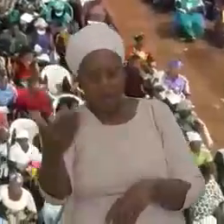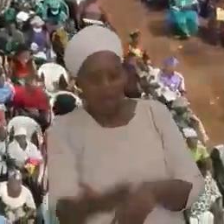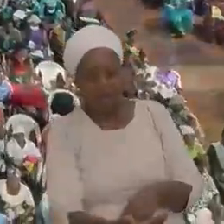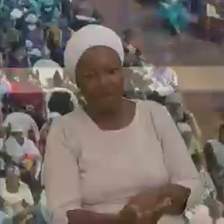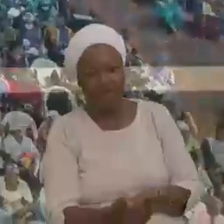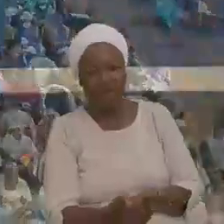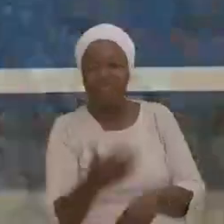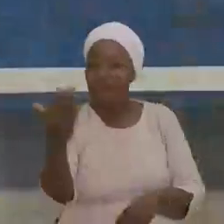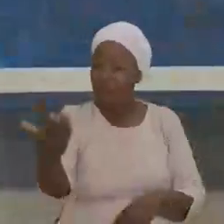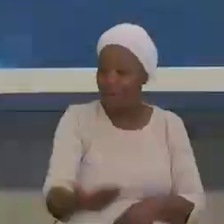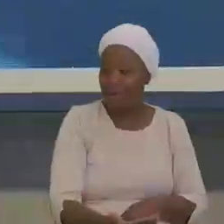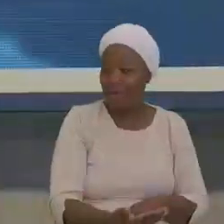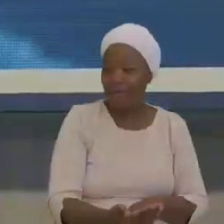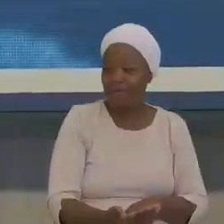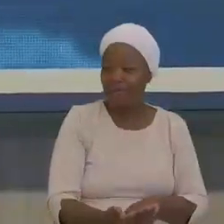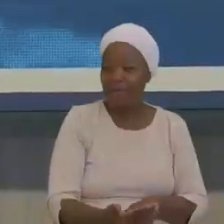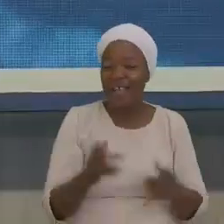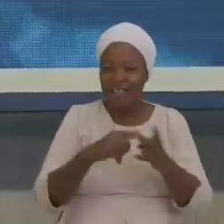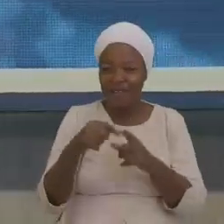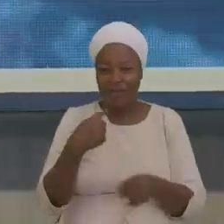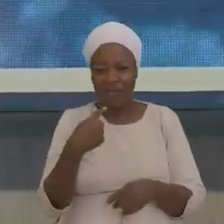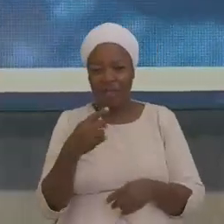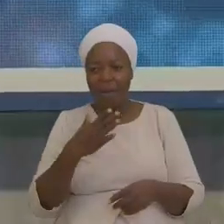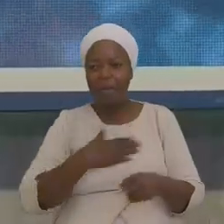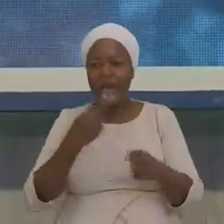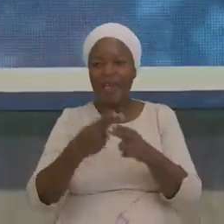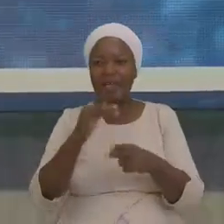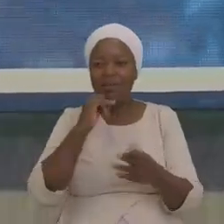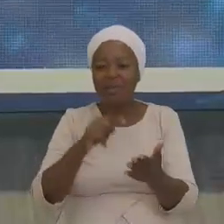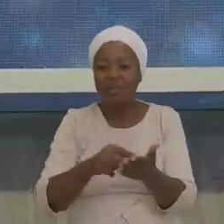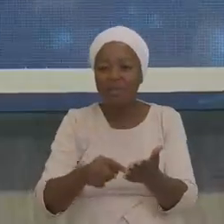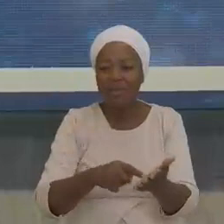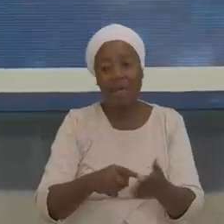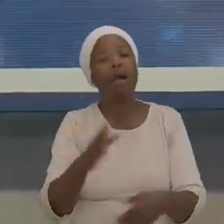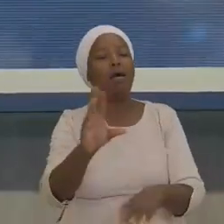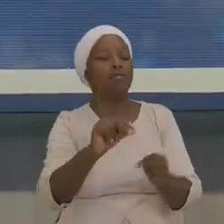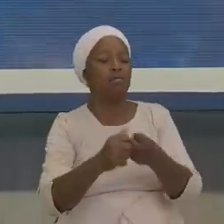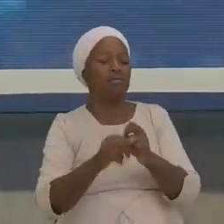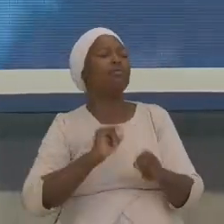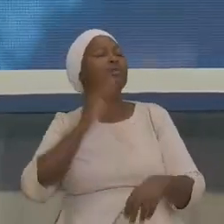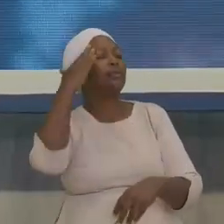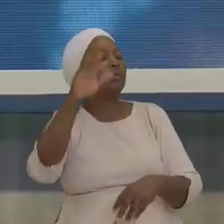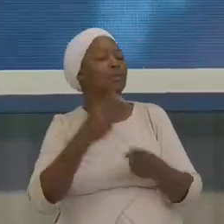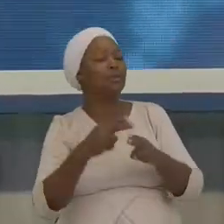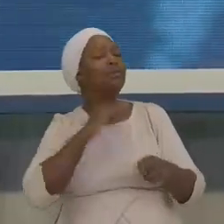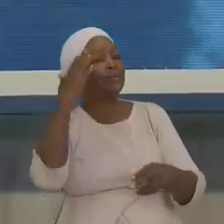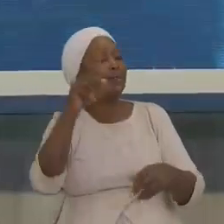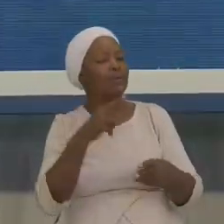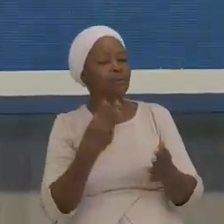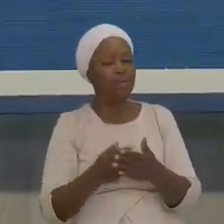Welcome. Welcome. You say, my name is, oh, we know your name. Your name is here.